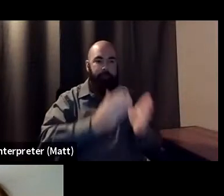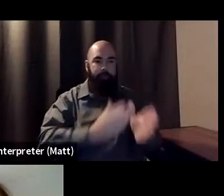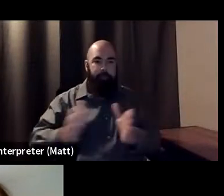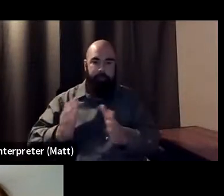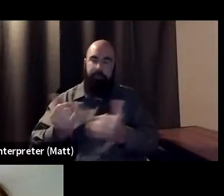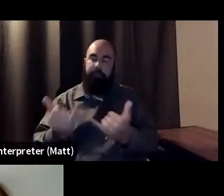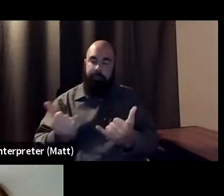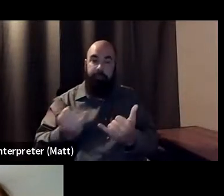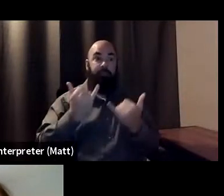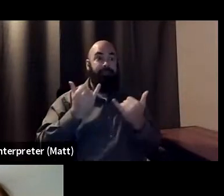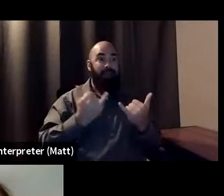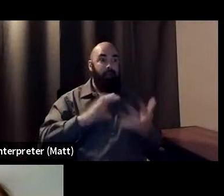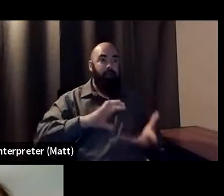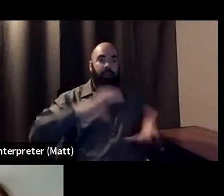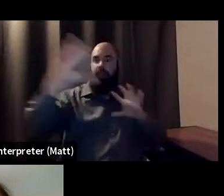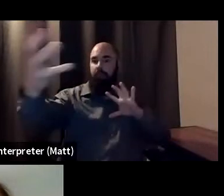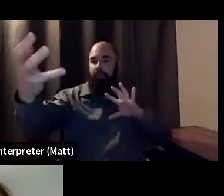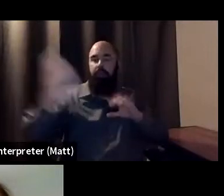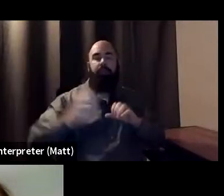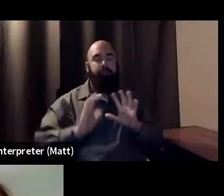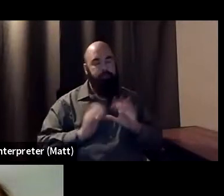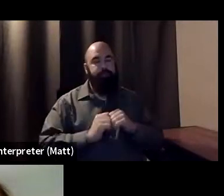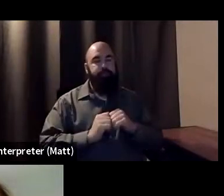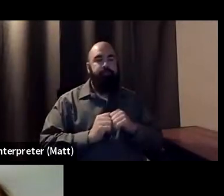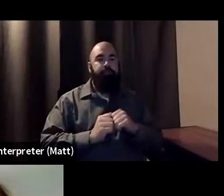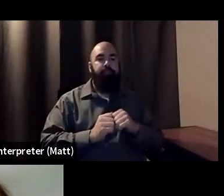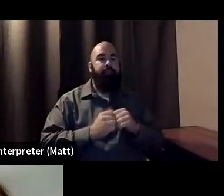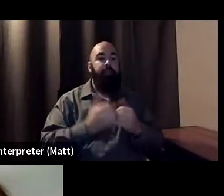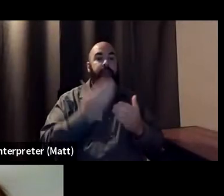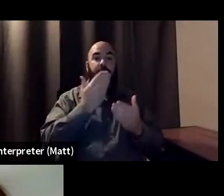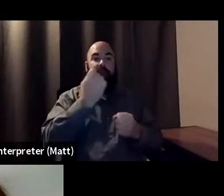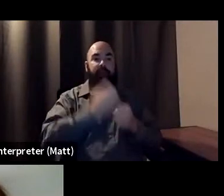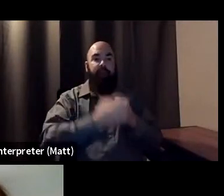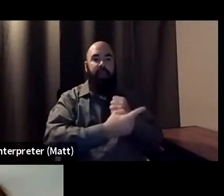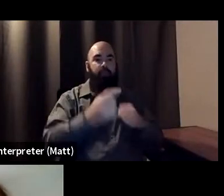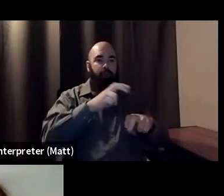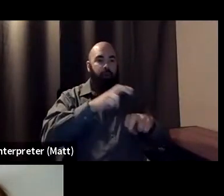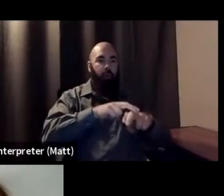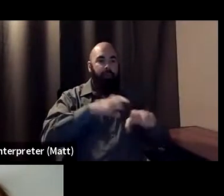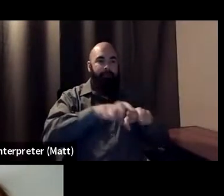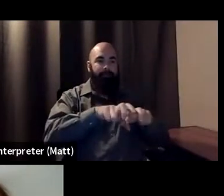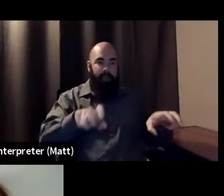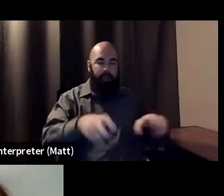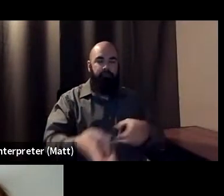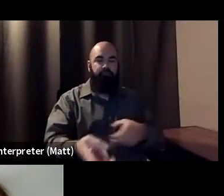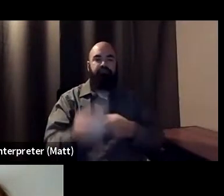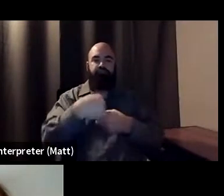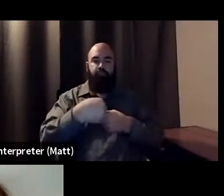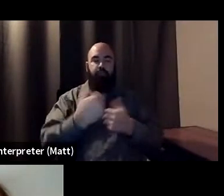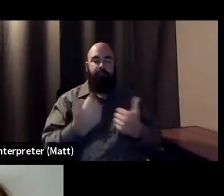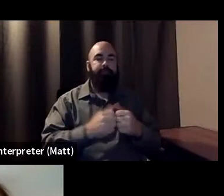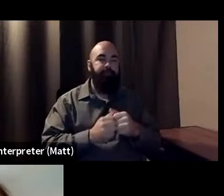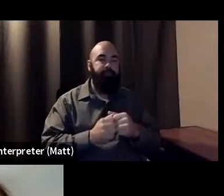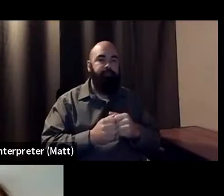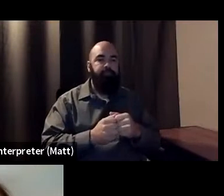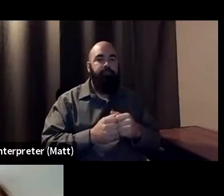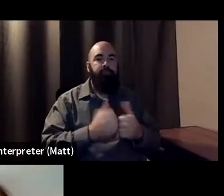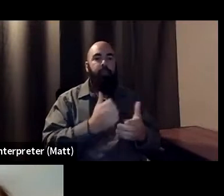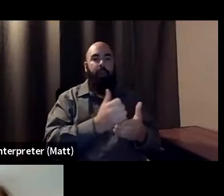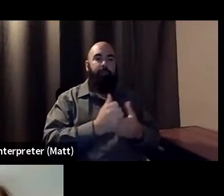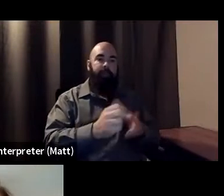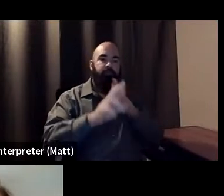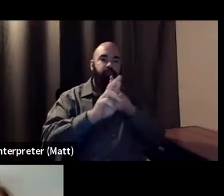Well, thank you, James, and thanks to each of our panelists for joining us this evening and providing insight on the response to COVID-19 in the